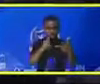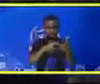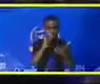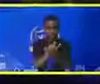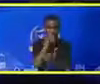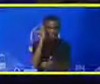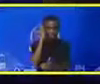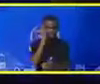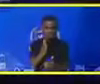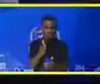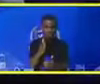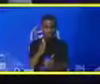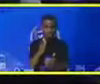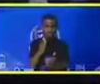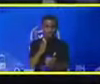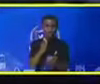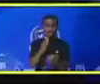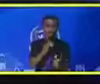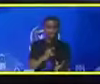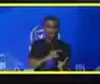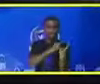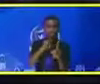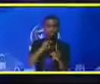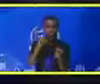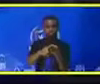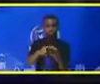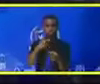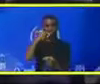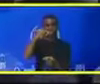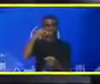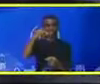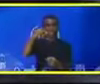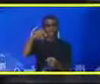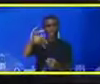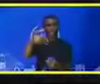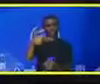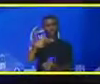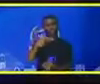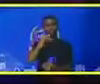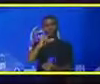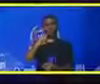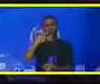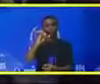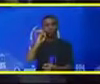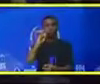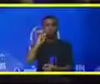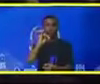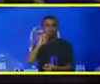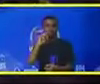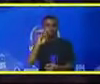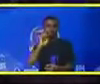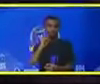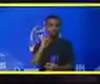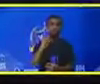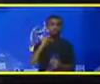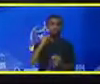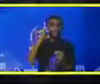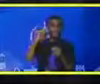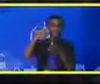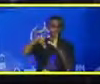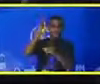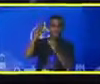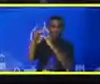to the garrison of the Philistines and the hand of God will rest so mightily upon you, you will begin to prophesy.